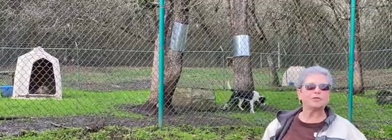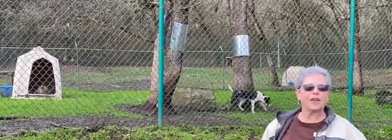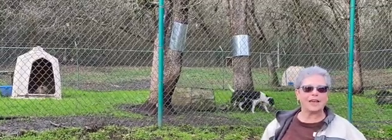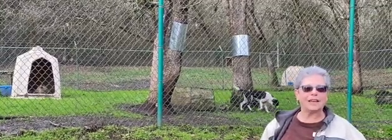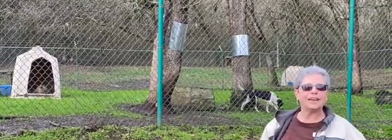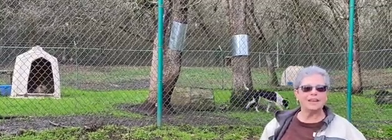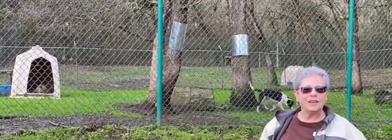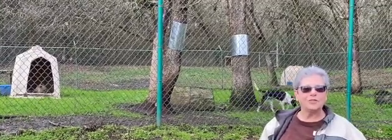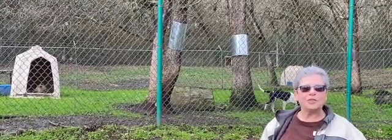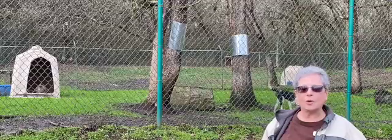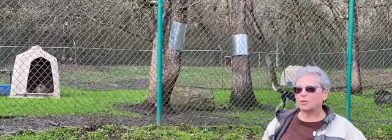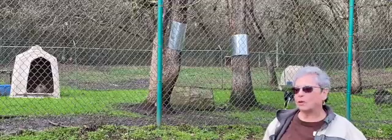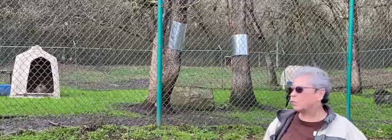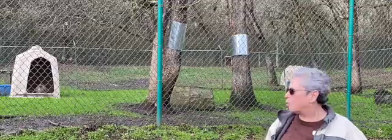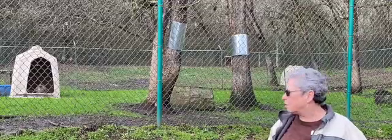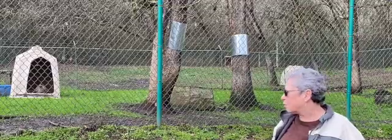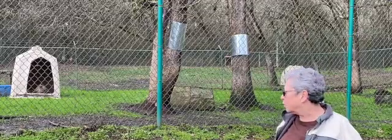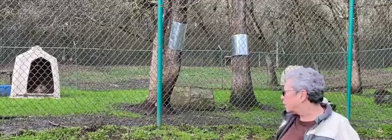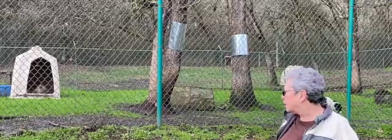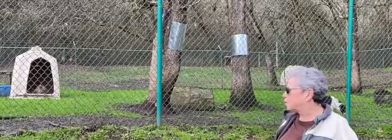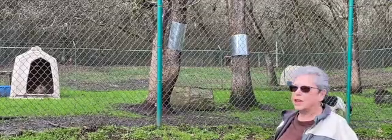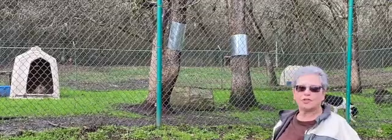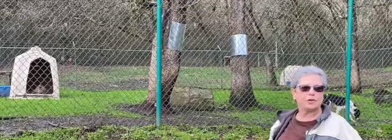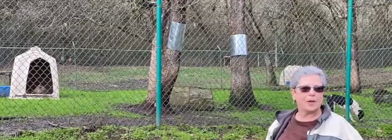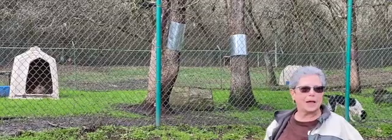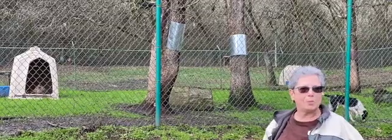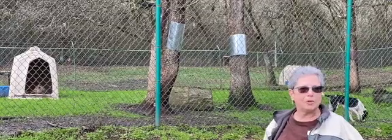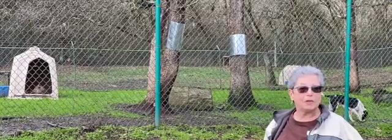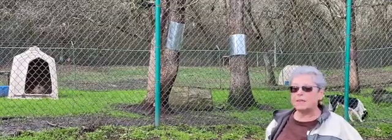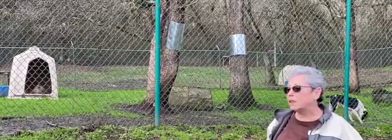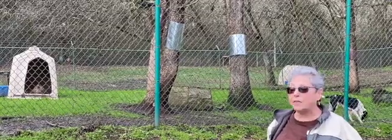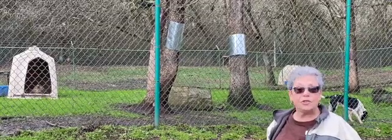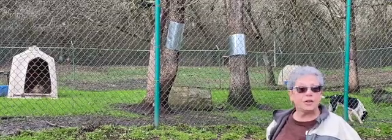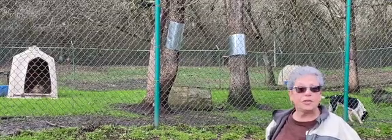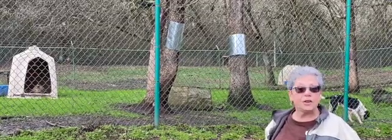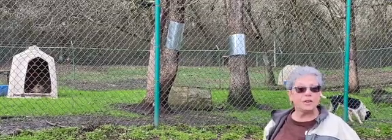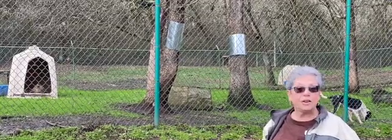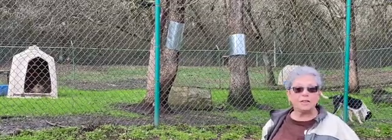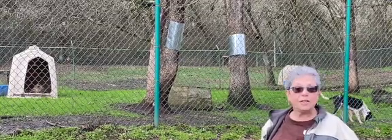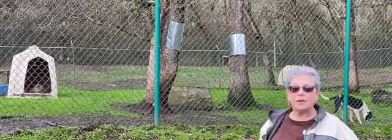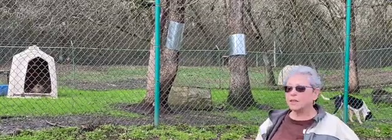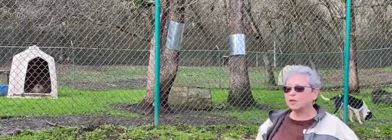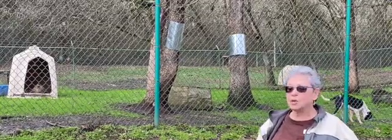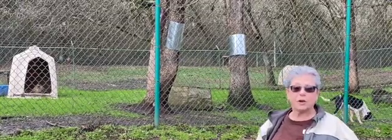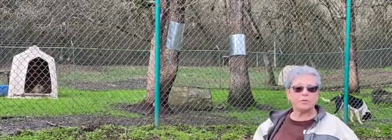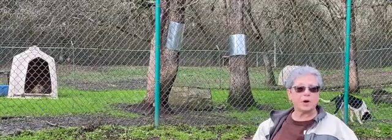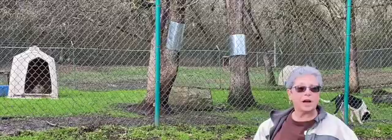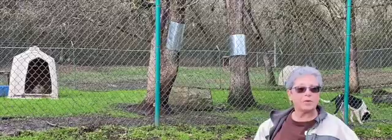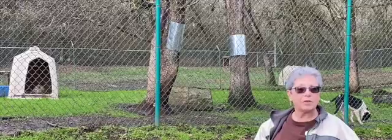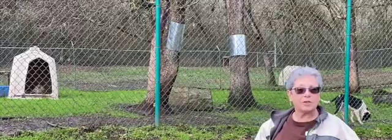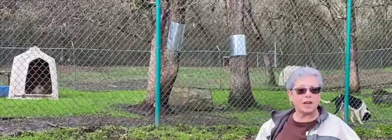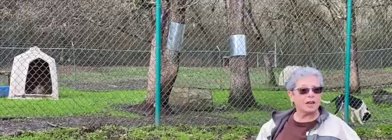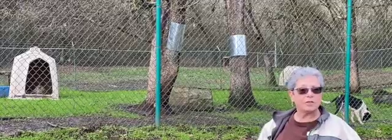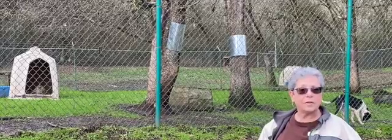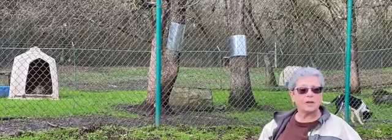fairs, and so they're wonderful educational animals, and they love each other. They're together 24